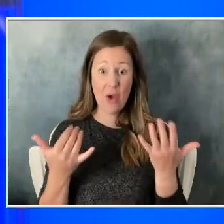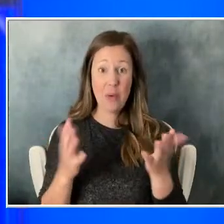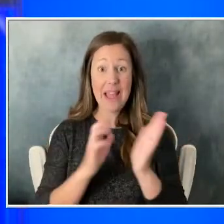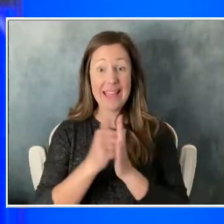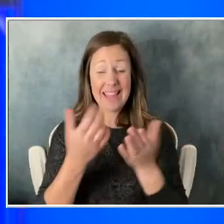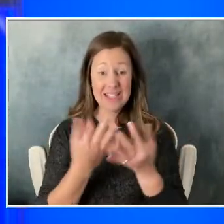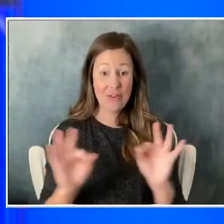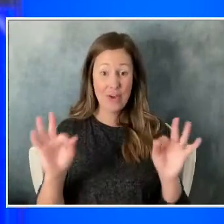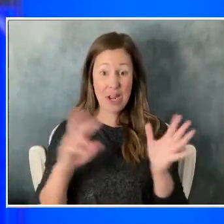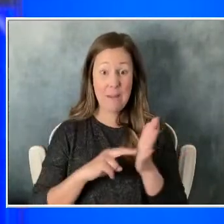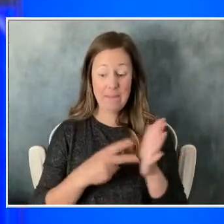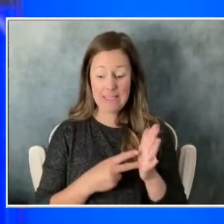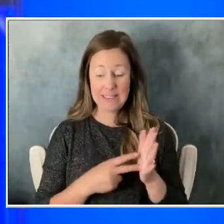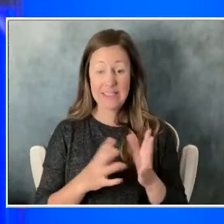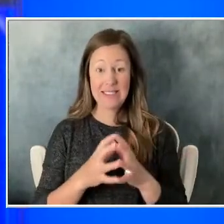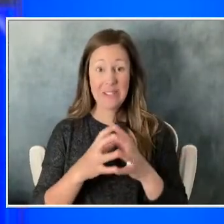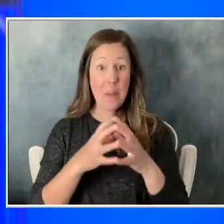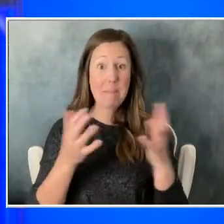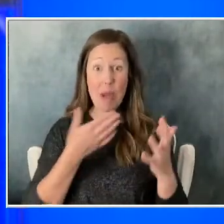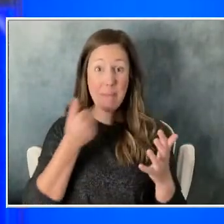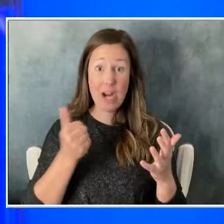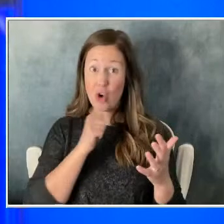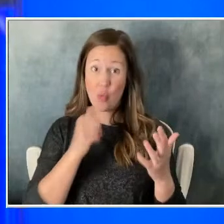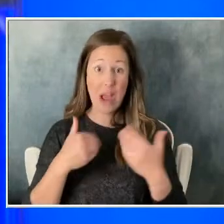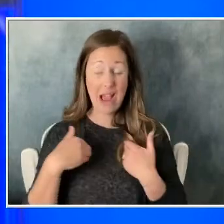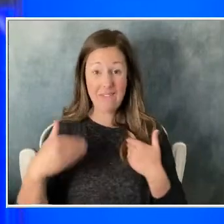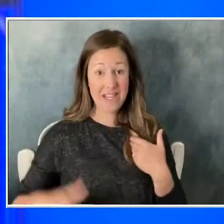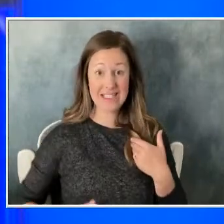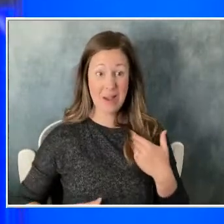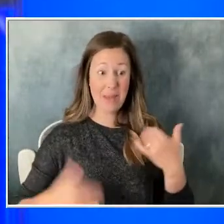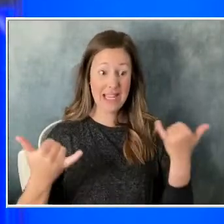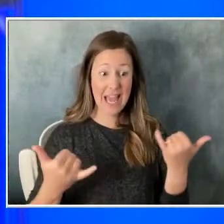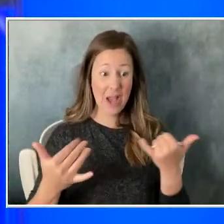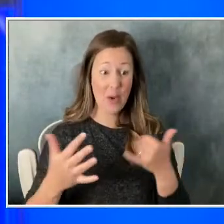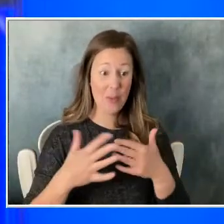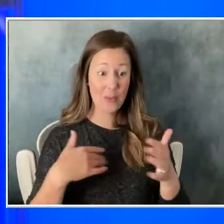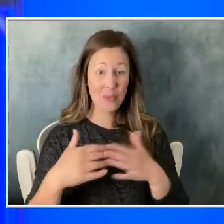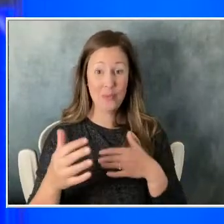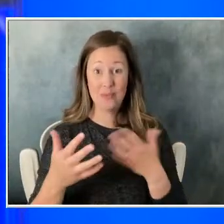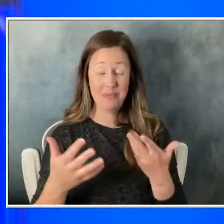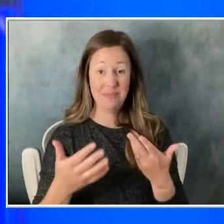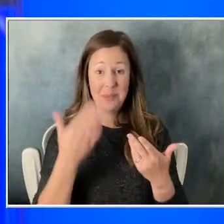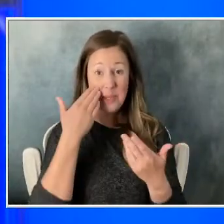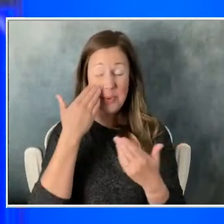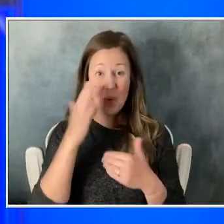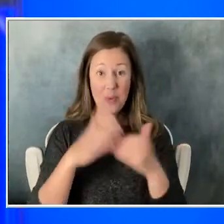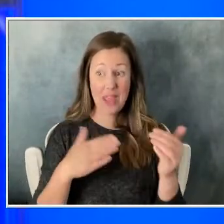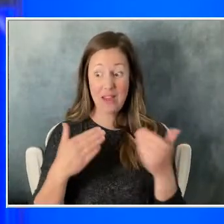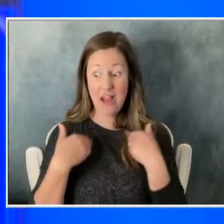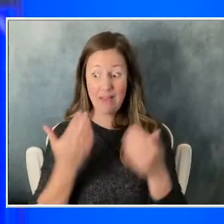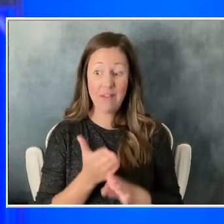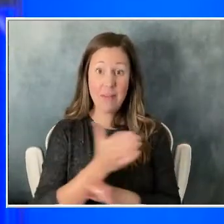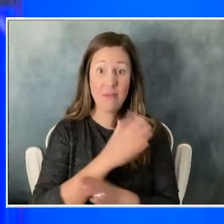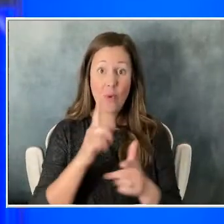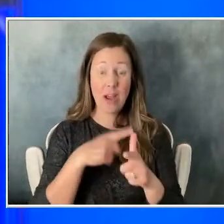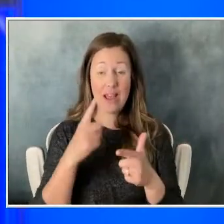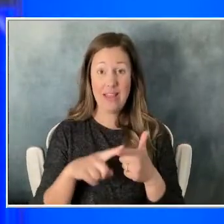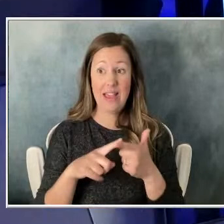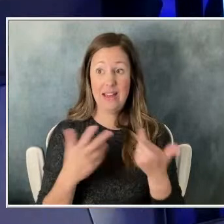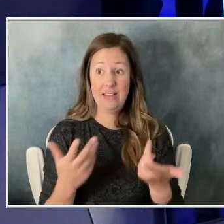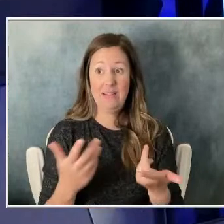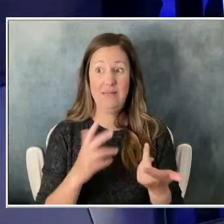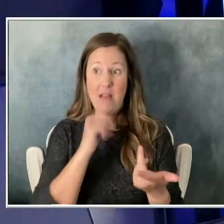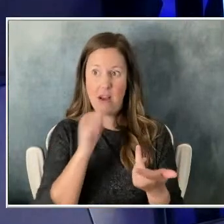much better to not have a stomach now than to have it before and not being able to be healthy.